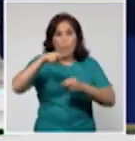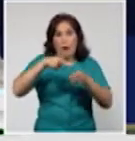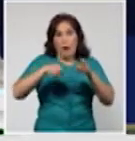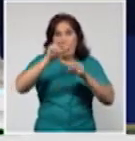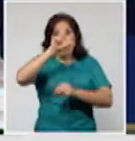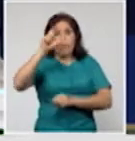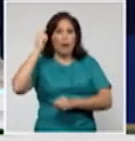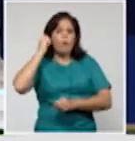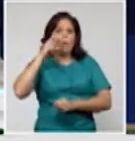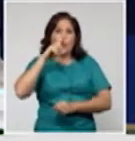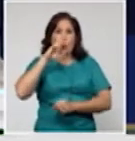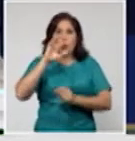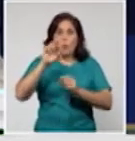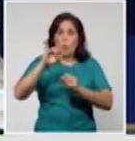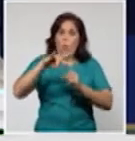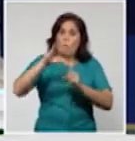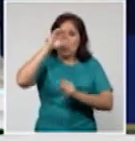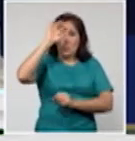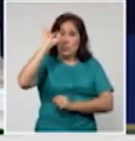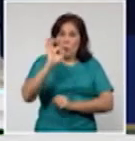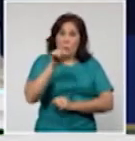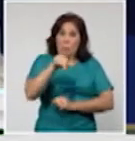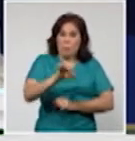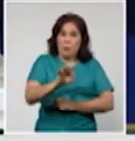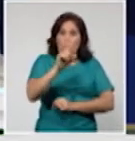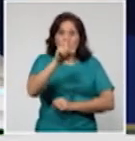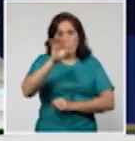235 in the National Center for Genetics,